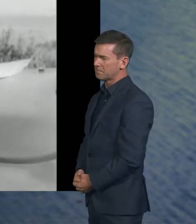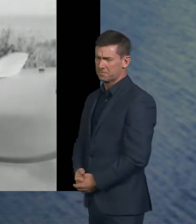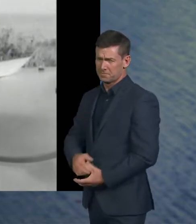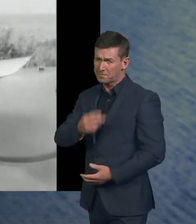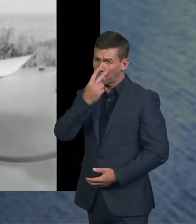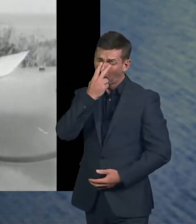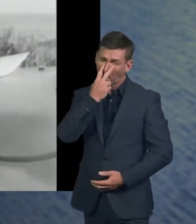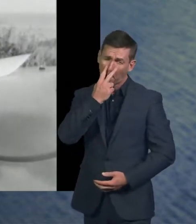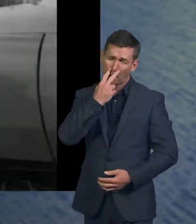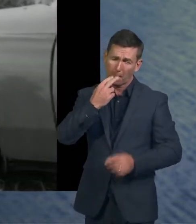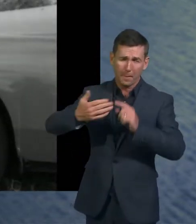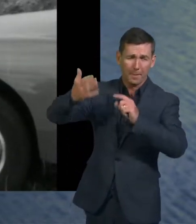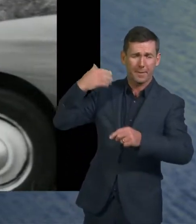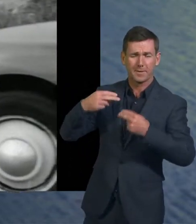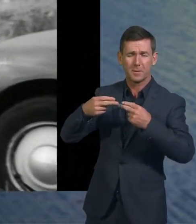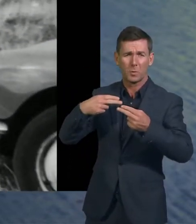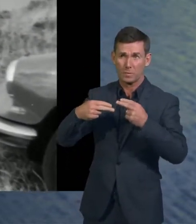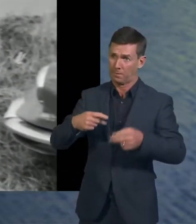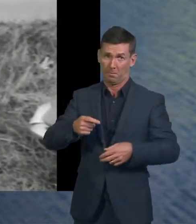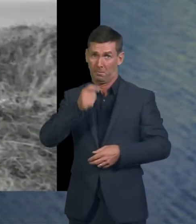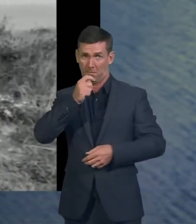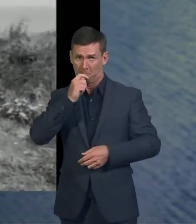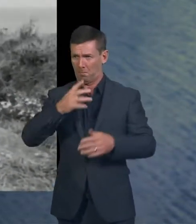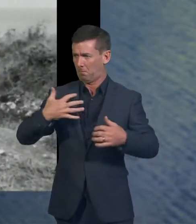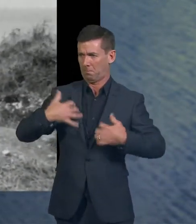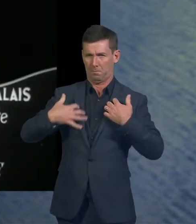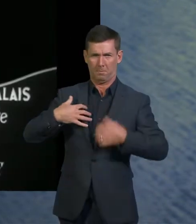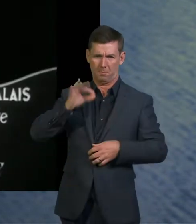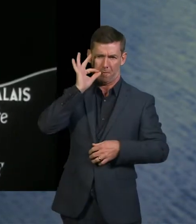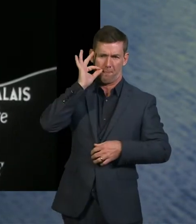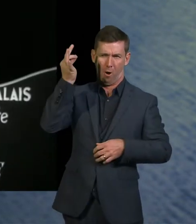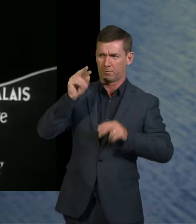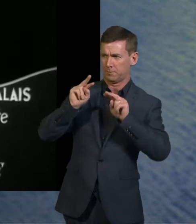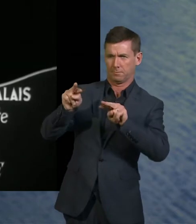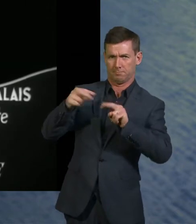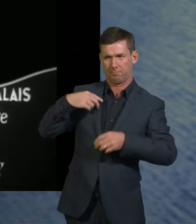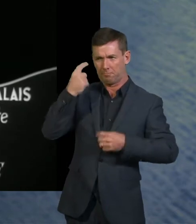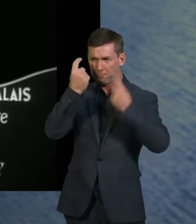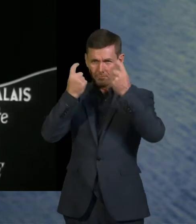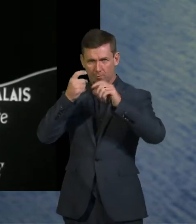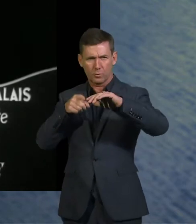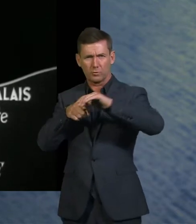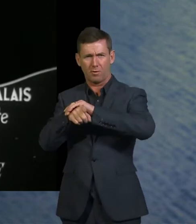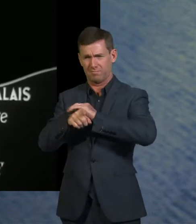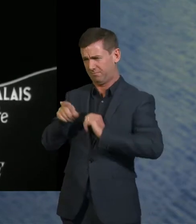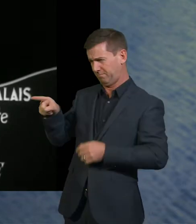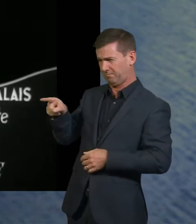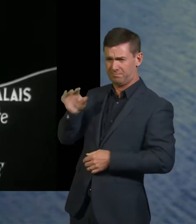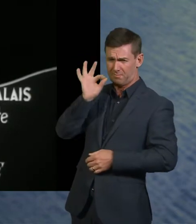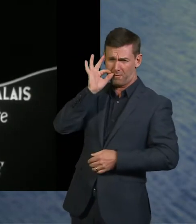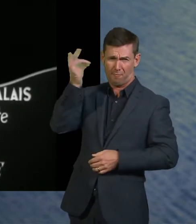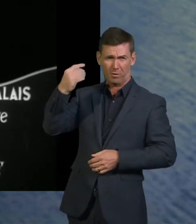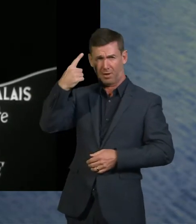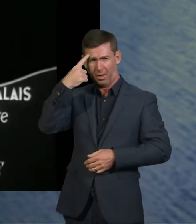France is regarding the English Channel with renewed interest. That tunnel is again in the public eye. This is how the French see it, a comparatively simple